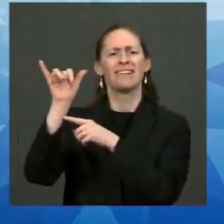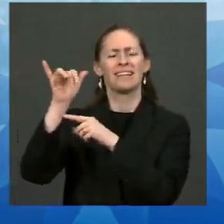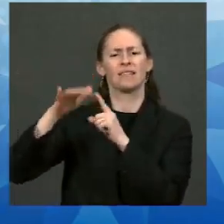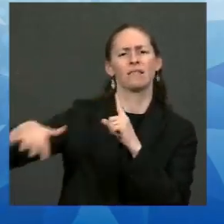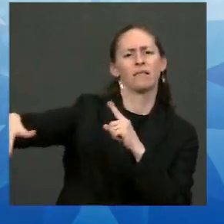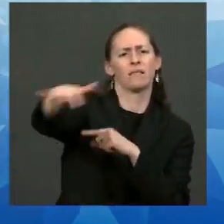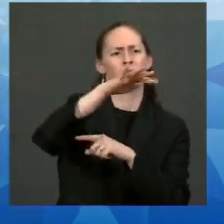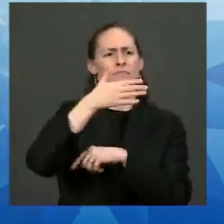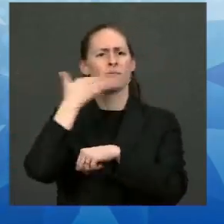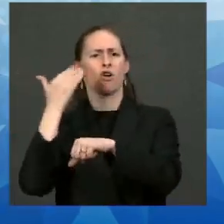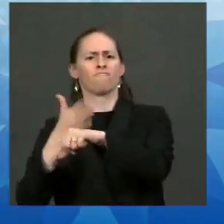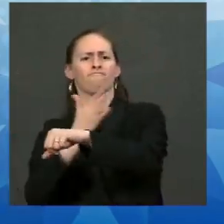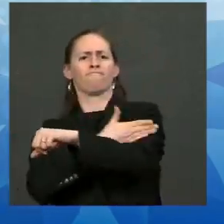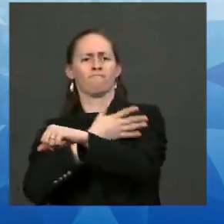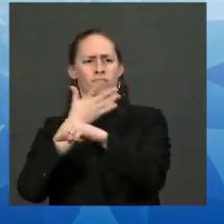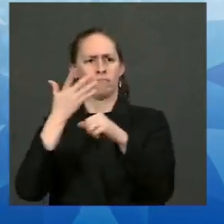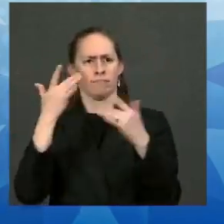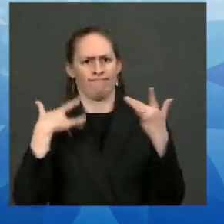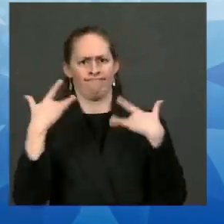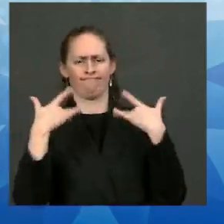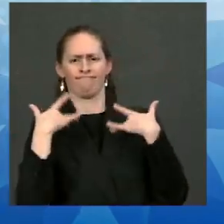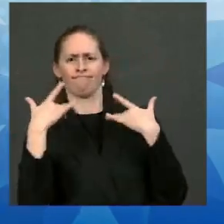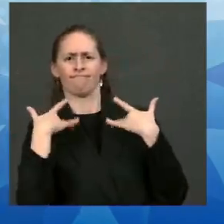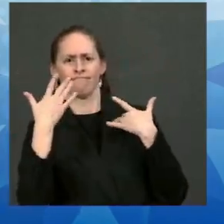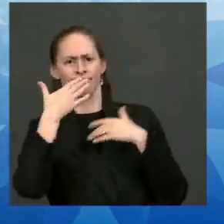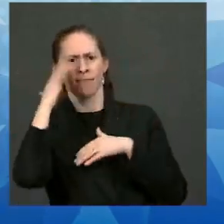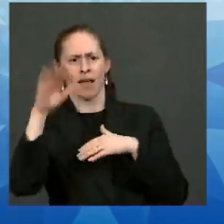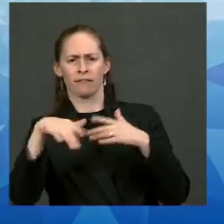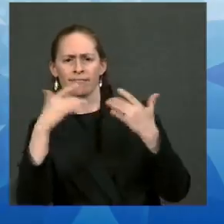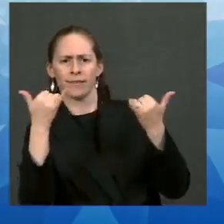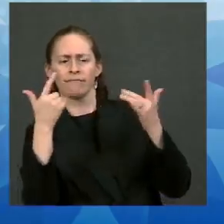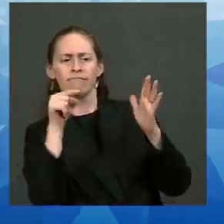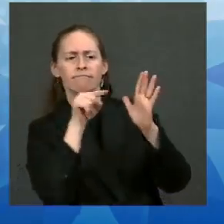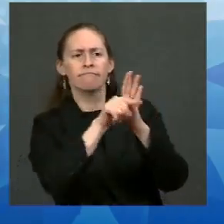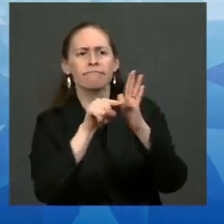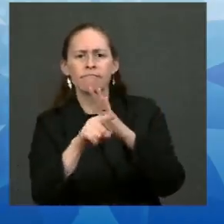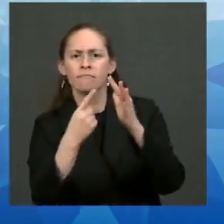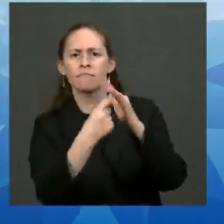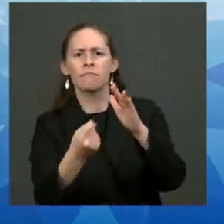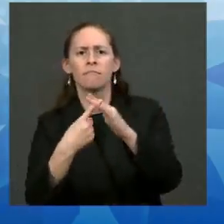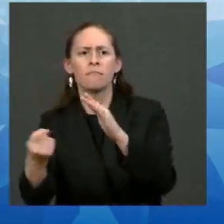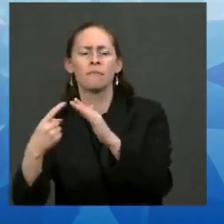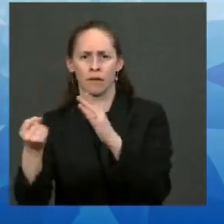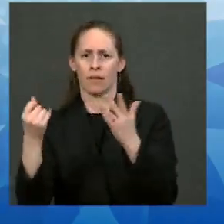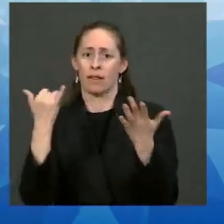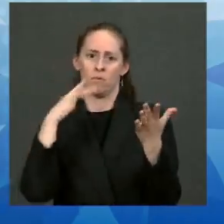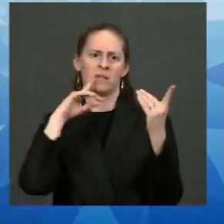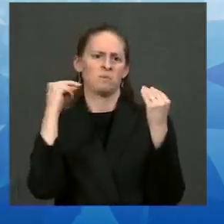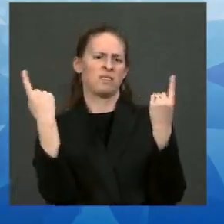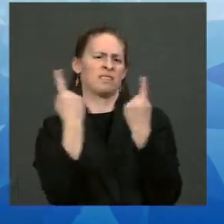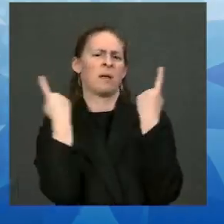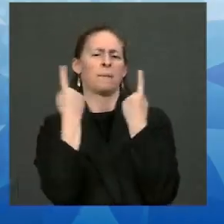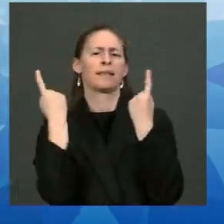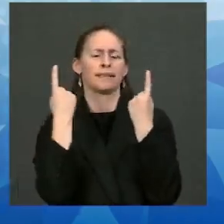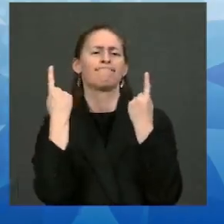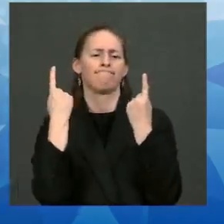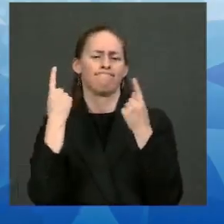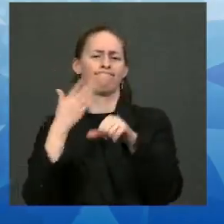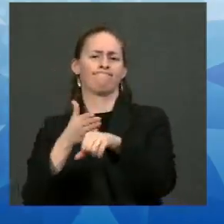Crisis of Missing or Murdered Indigenous People. I'm proud to sign it. It's long overdue.